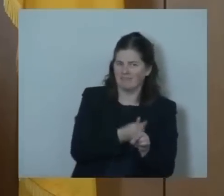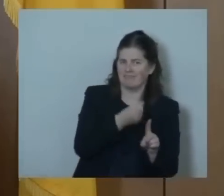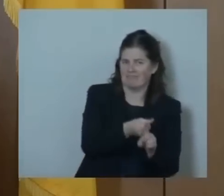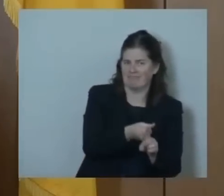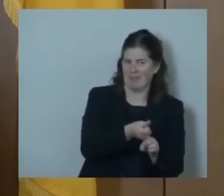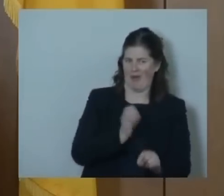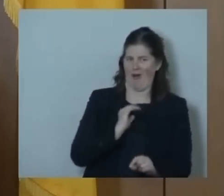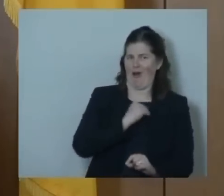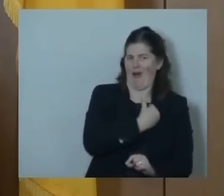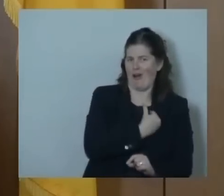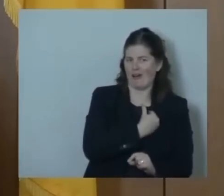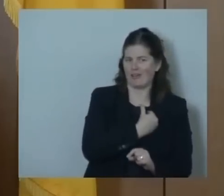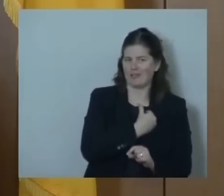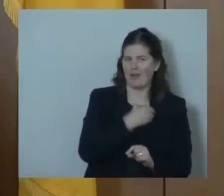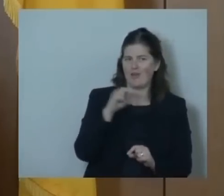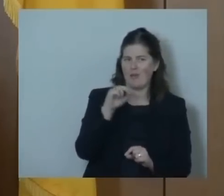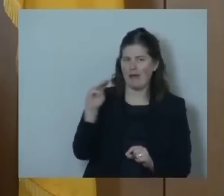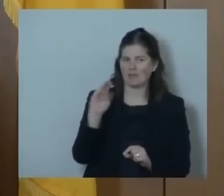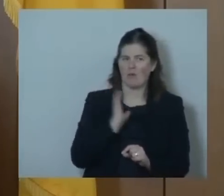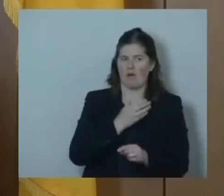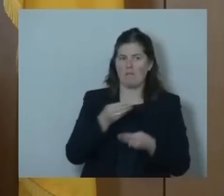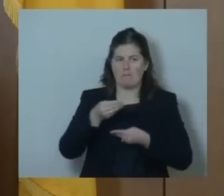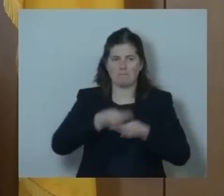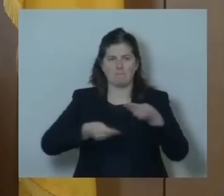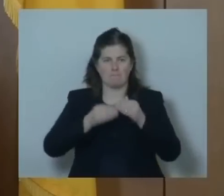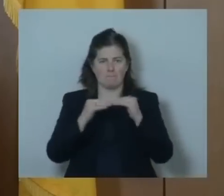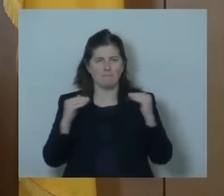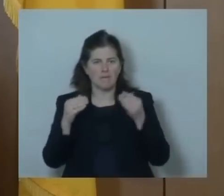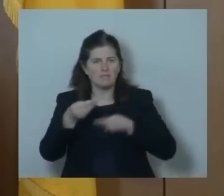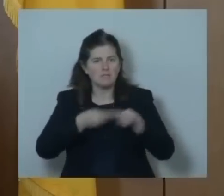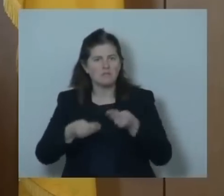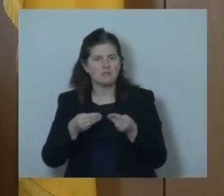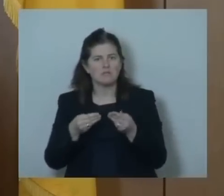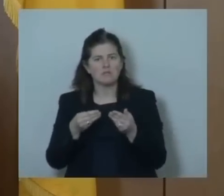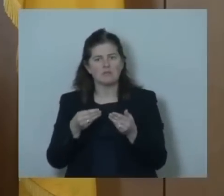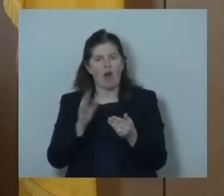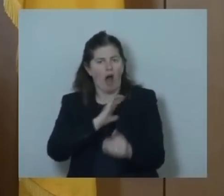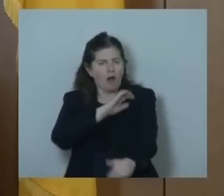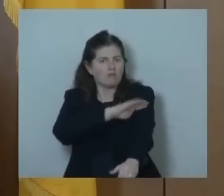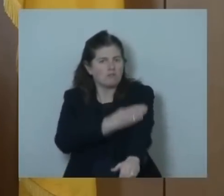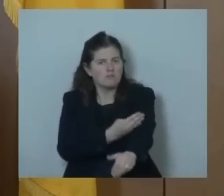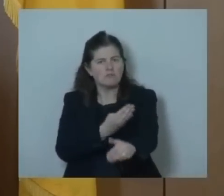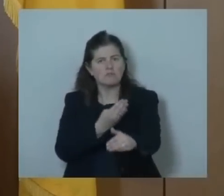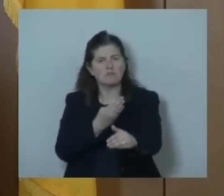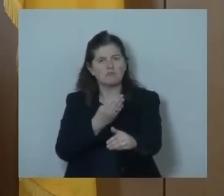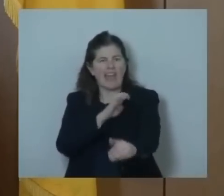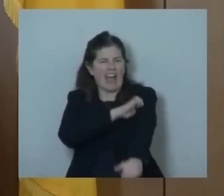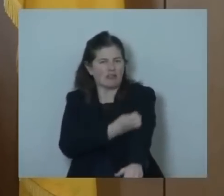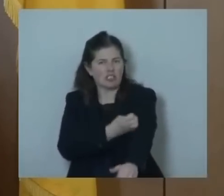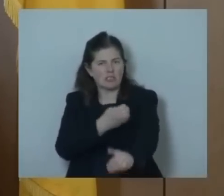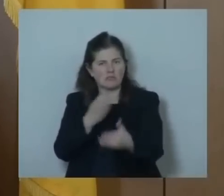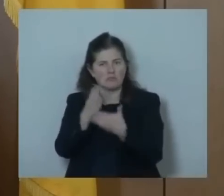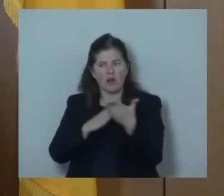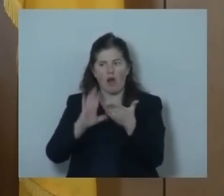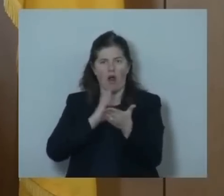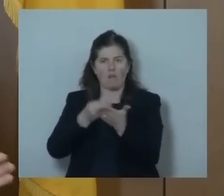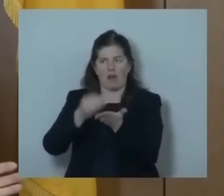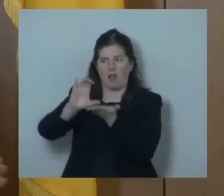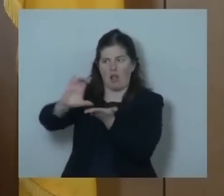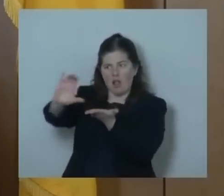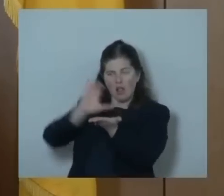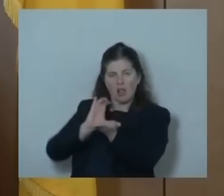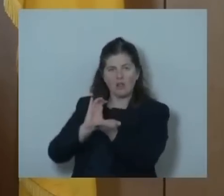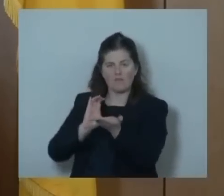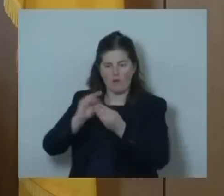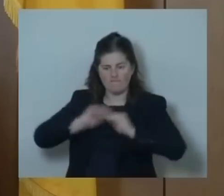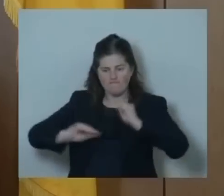impact on New Mexico's budget, right? Our budget is largely our energy sector economic effort